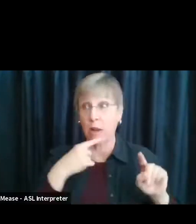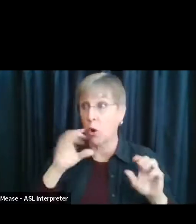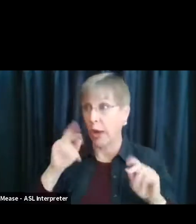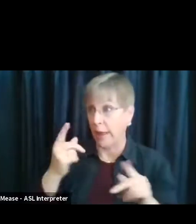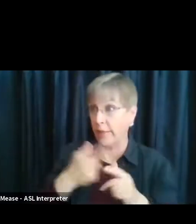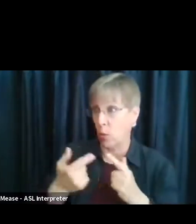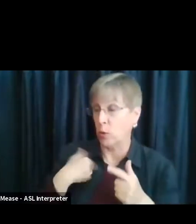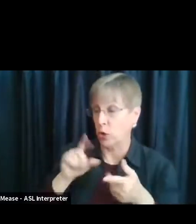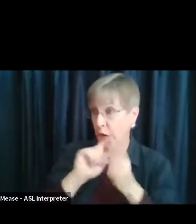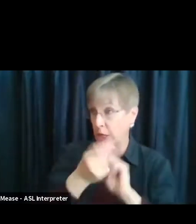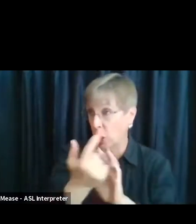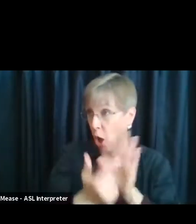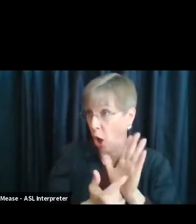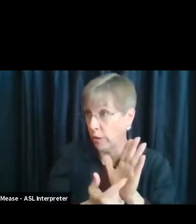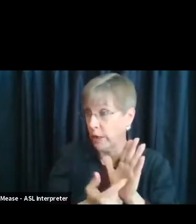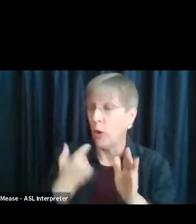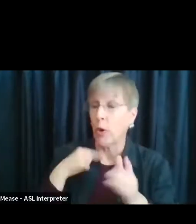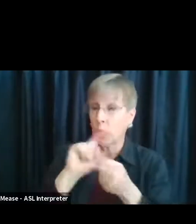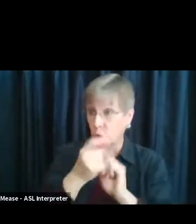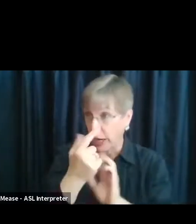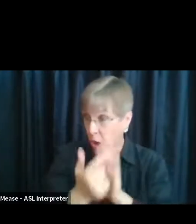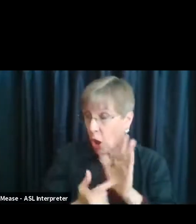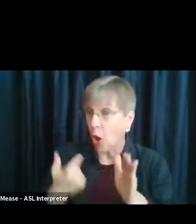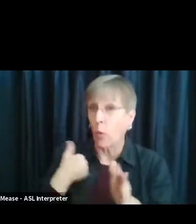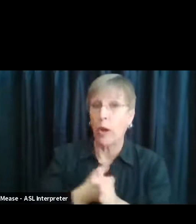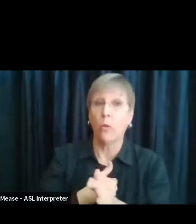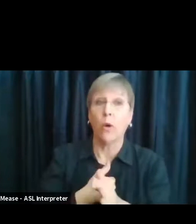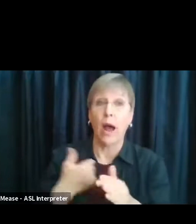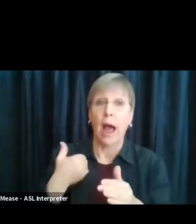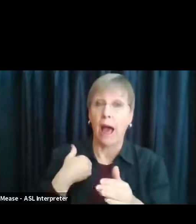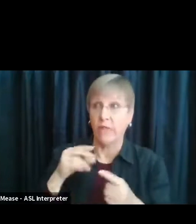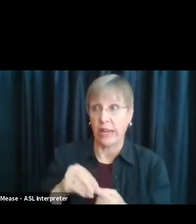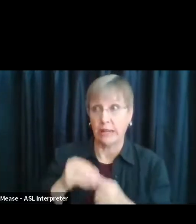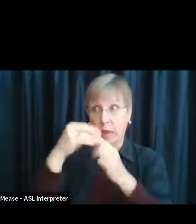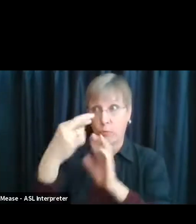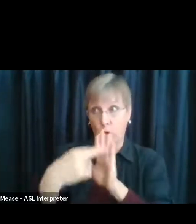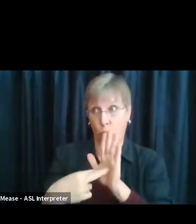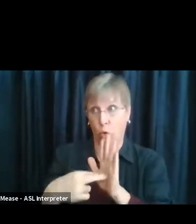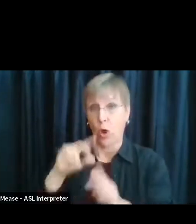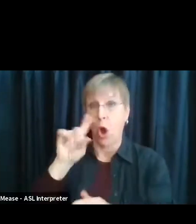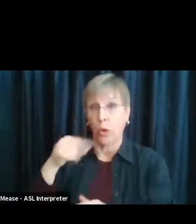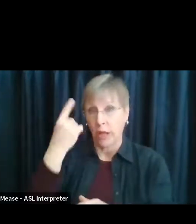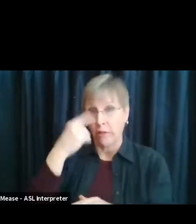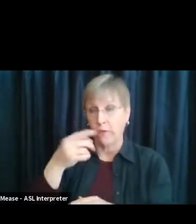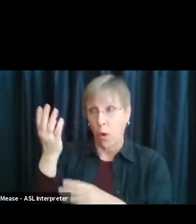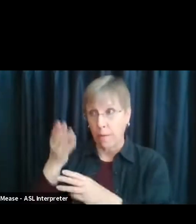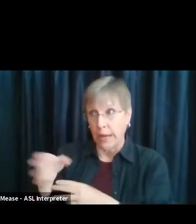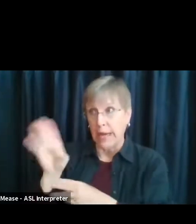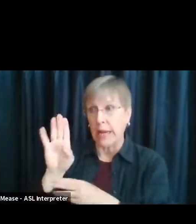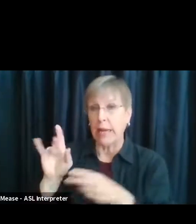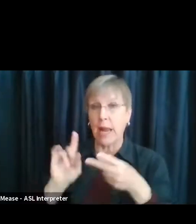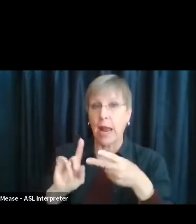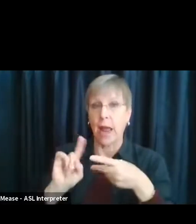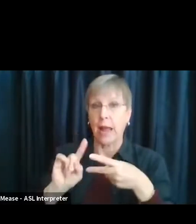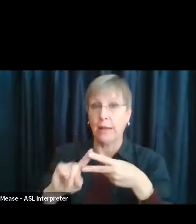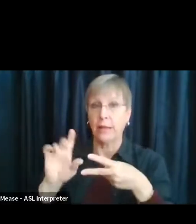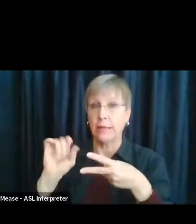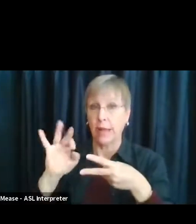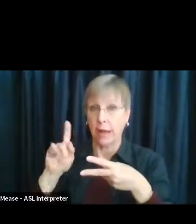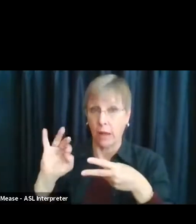the law. We're going to change the law. We're going to have a new law, an exception law, only for Benin and Senegal, saying